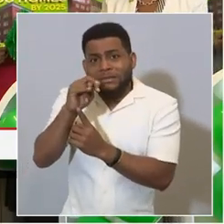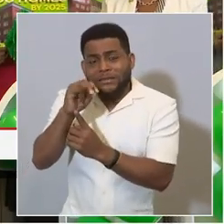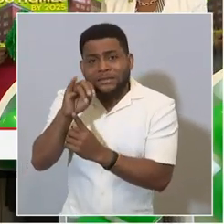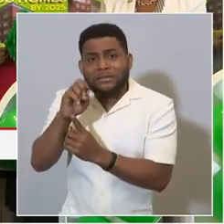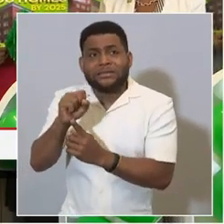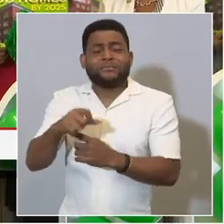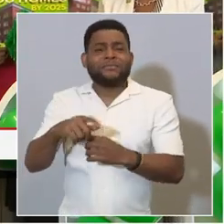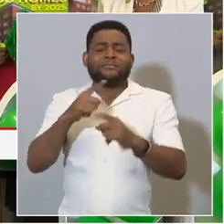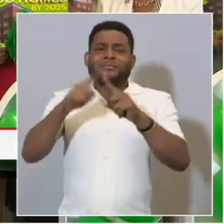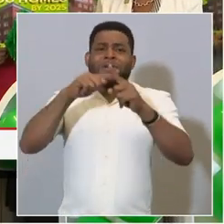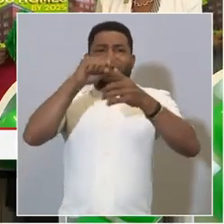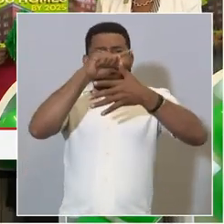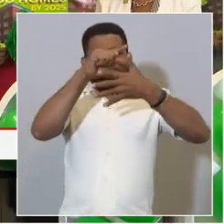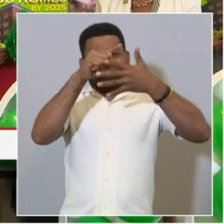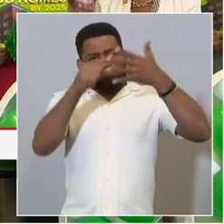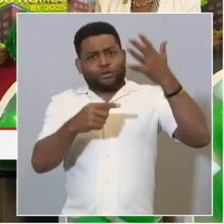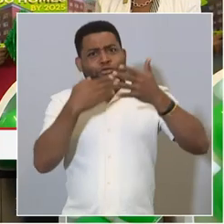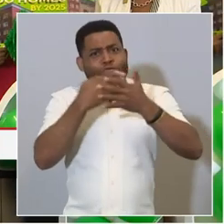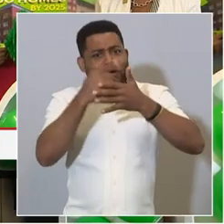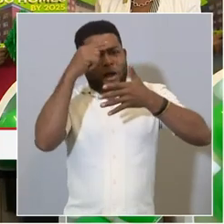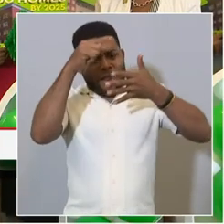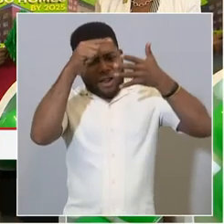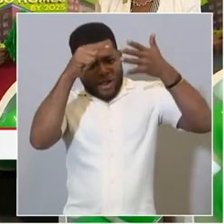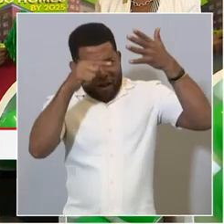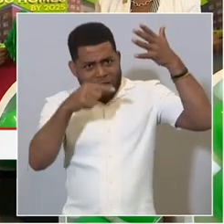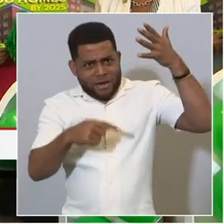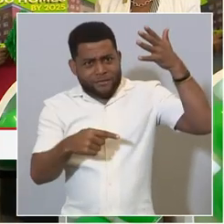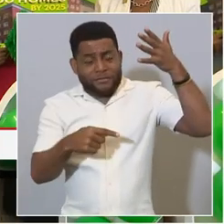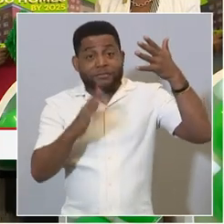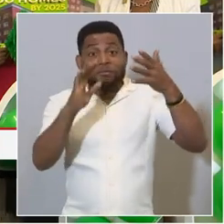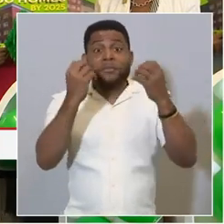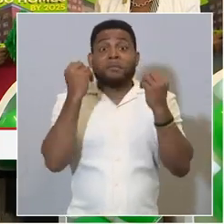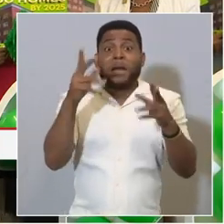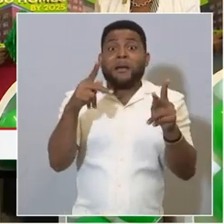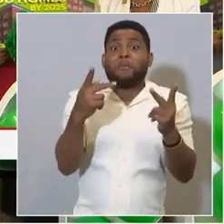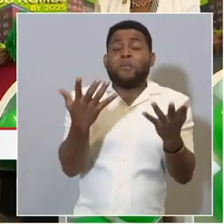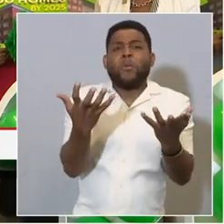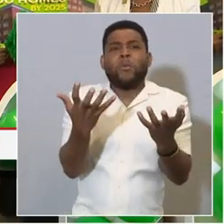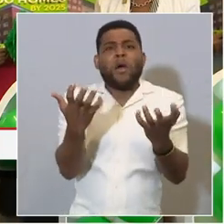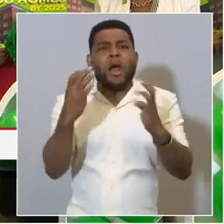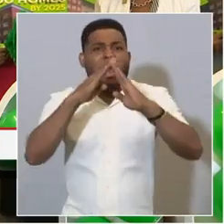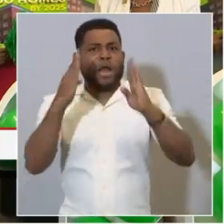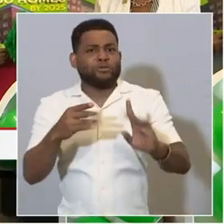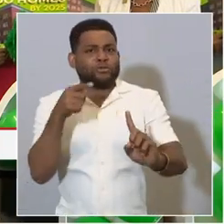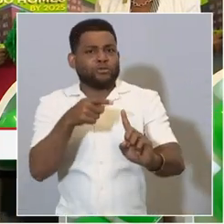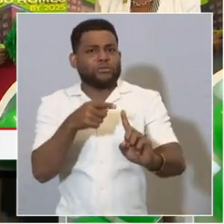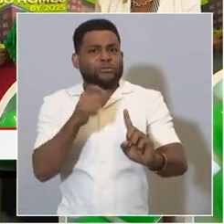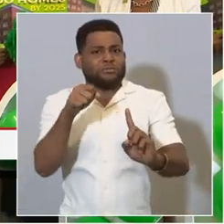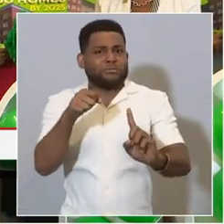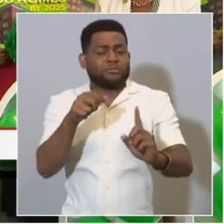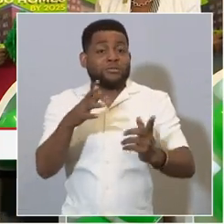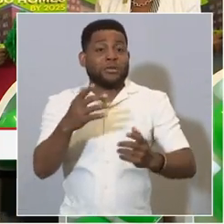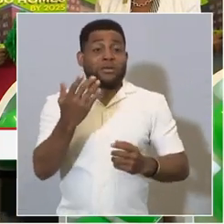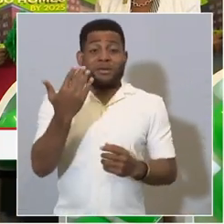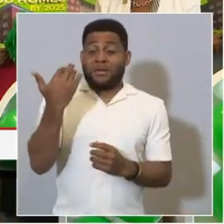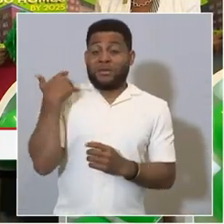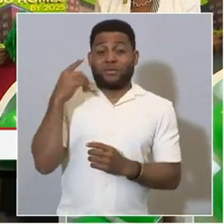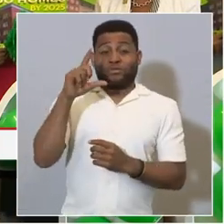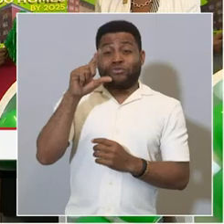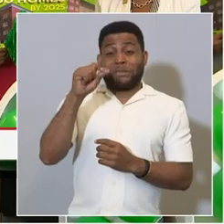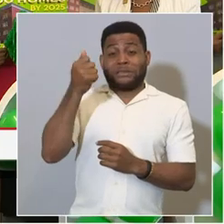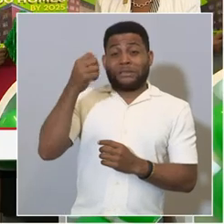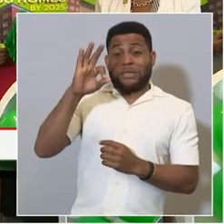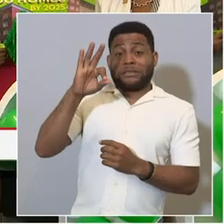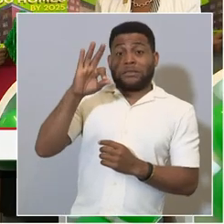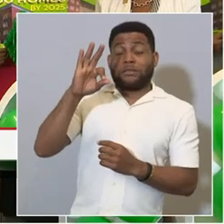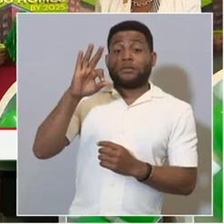the demand on housing is high. And when we came together in 2019, I told you that we can't